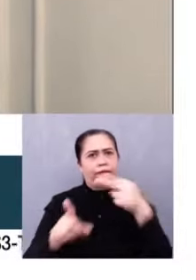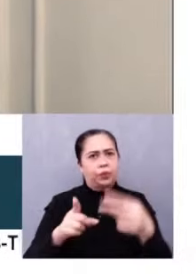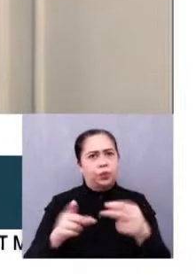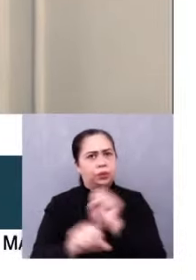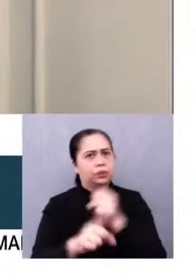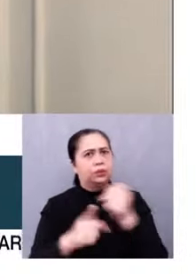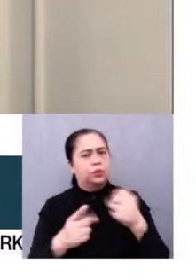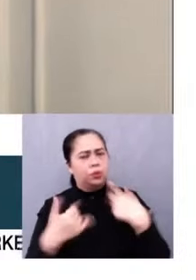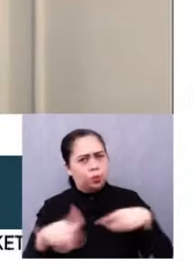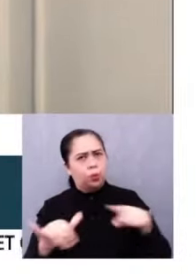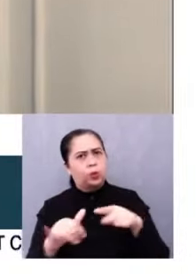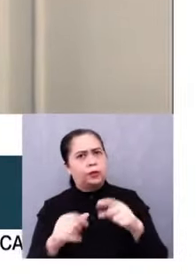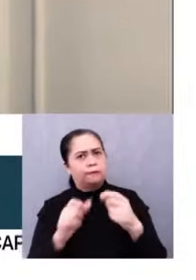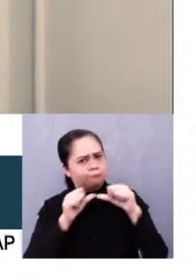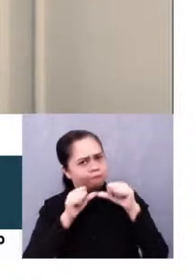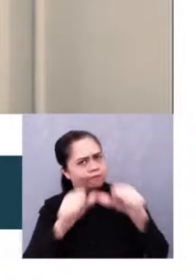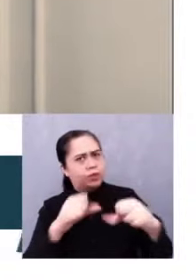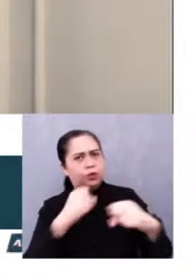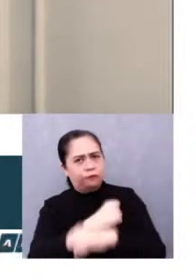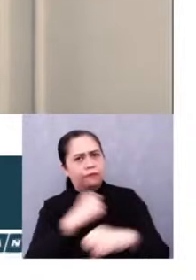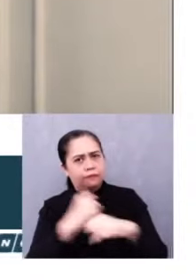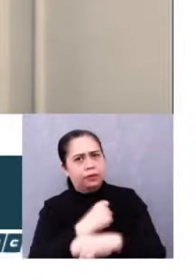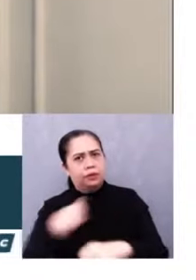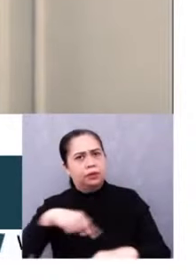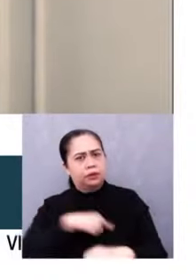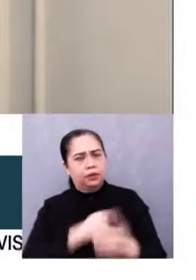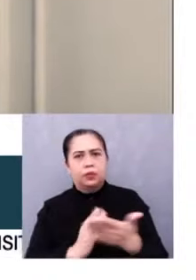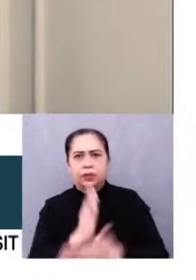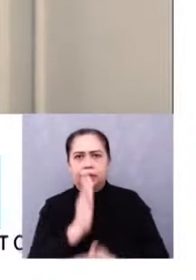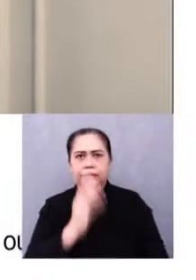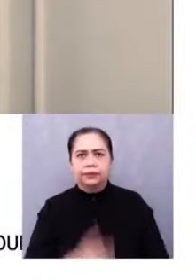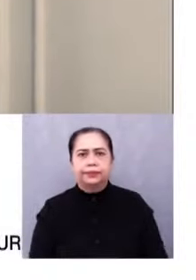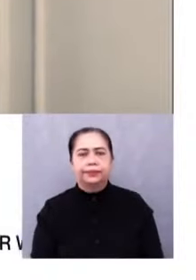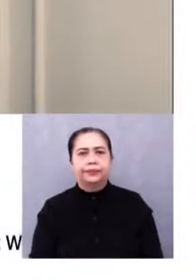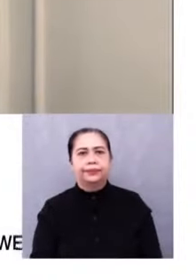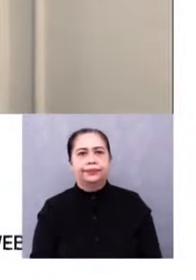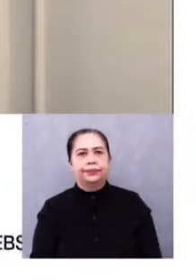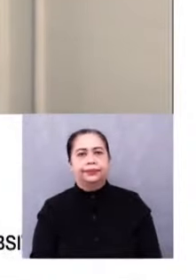just continue to fight for our rights.